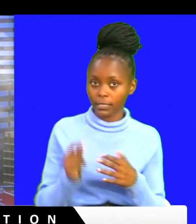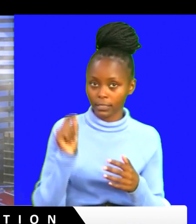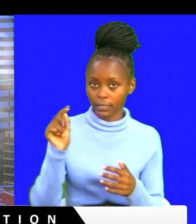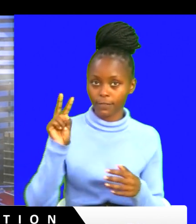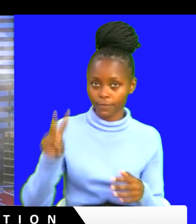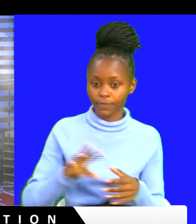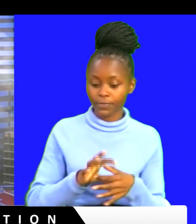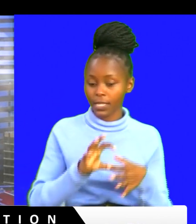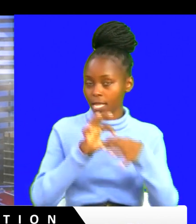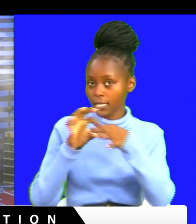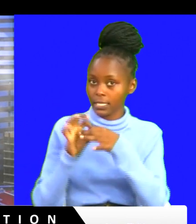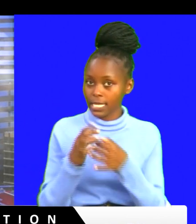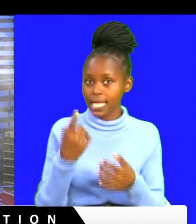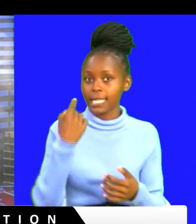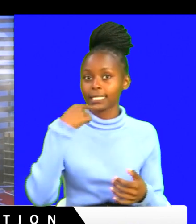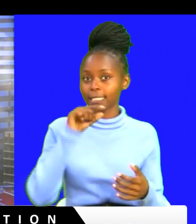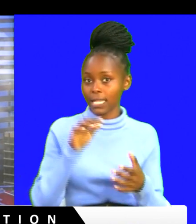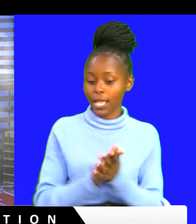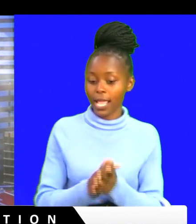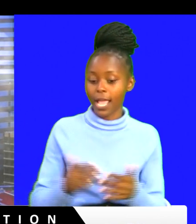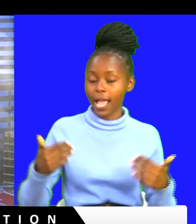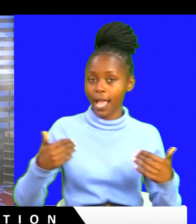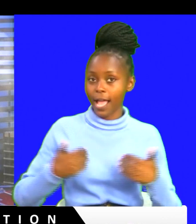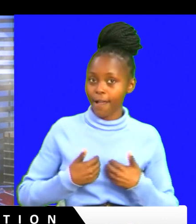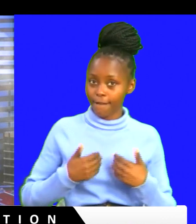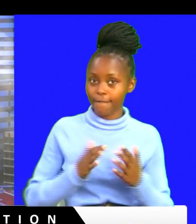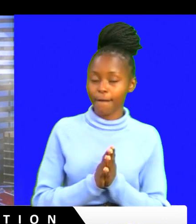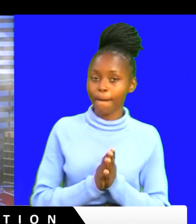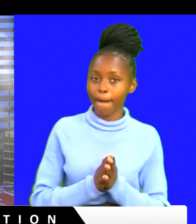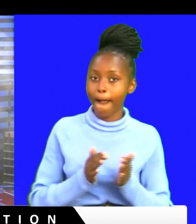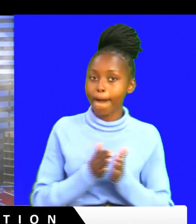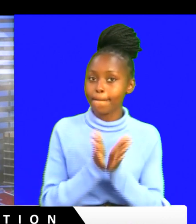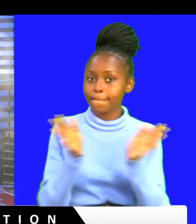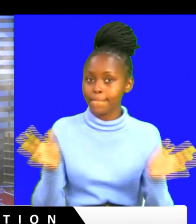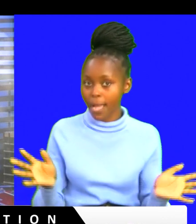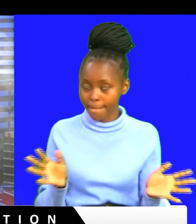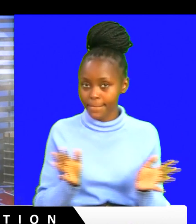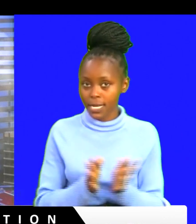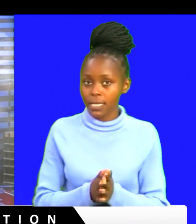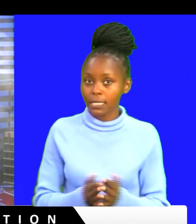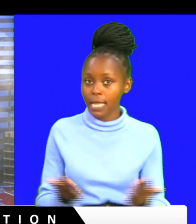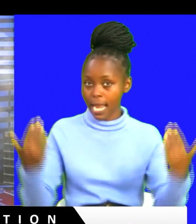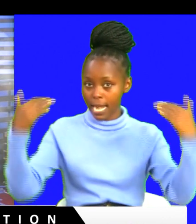wamesema watakuwa na public rally in Kamukunji, na hiyo ni kesho.